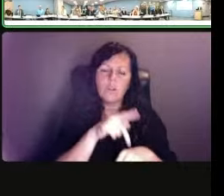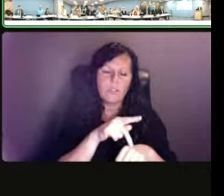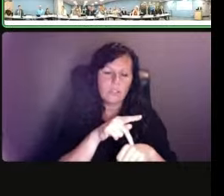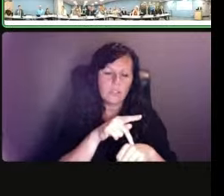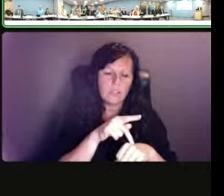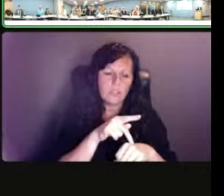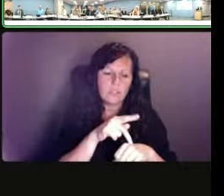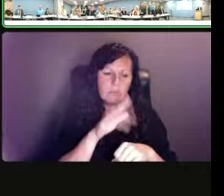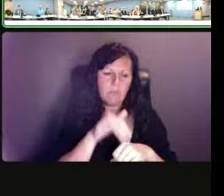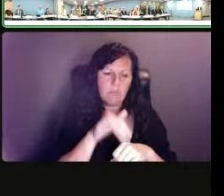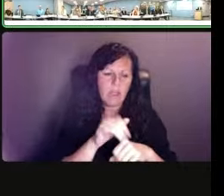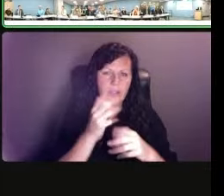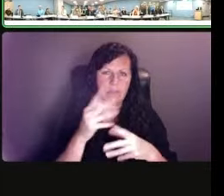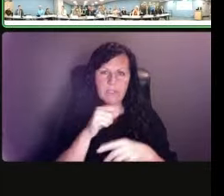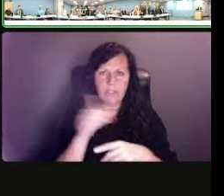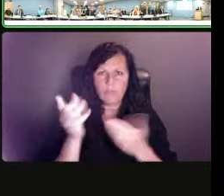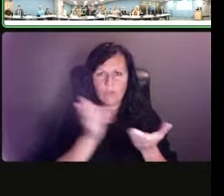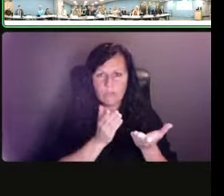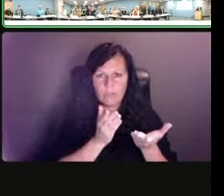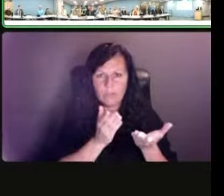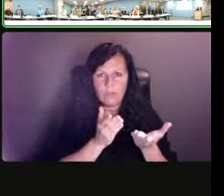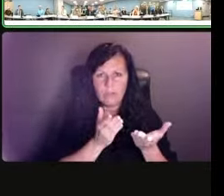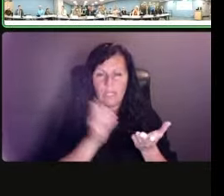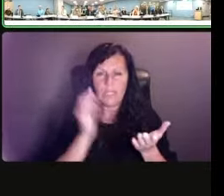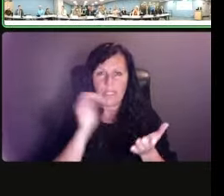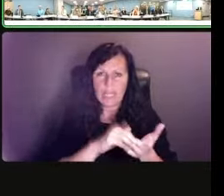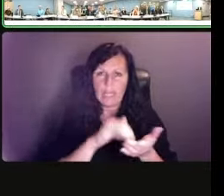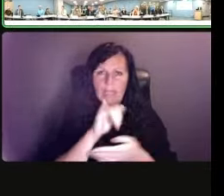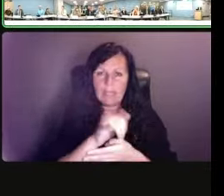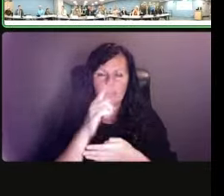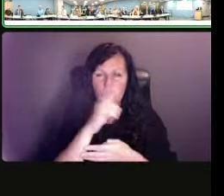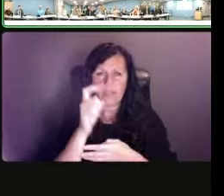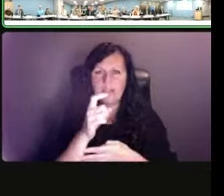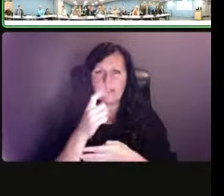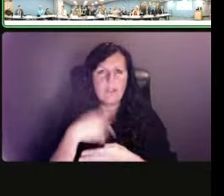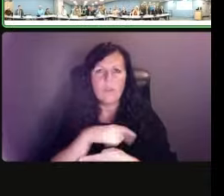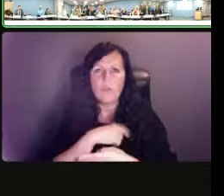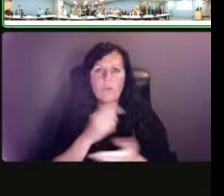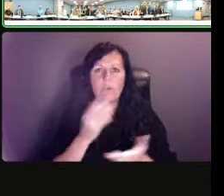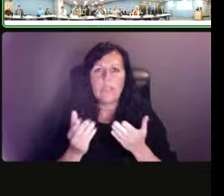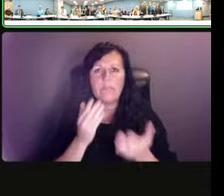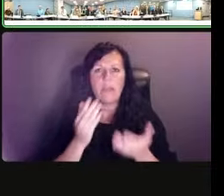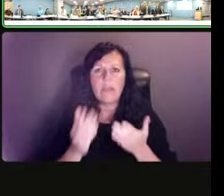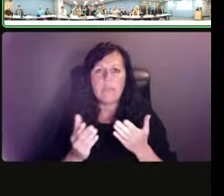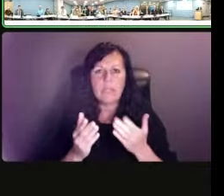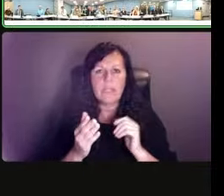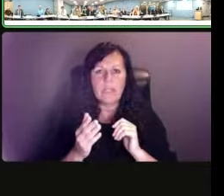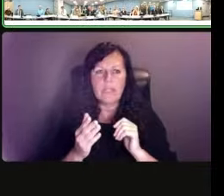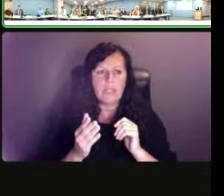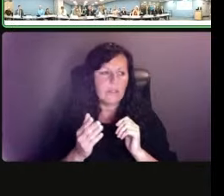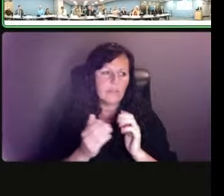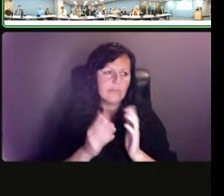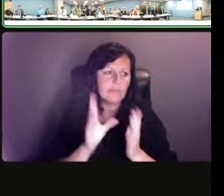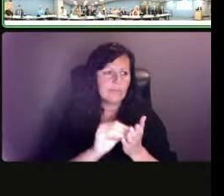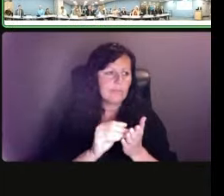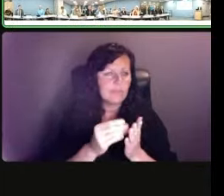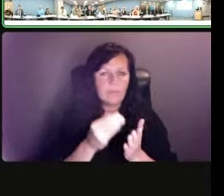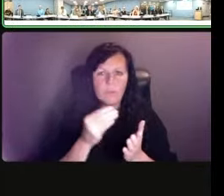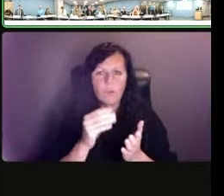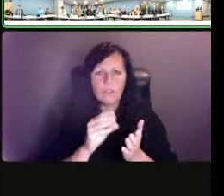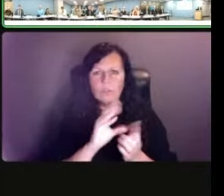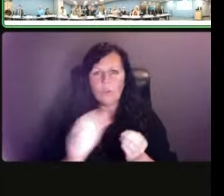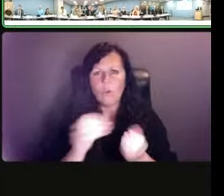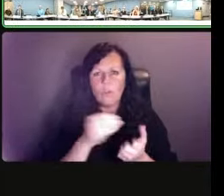as much as recommended, again, due to the fact that we may be defunding and not sheltering,